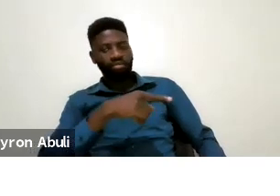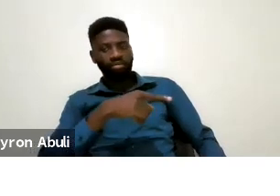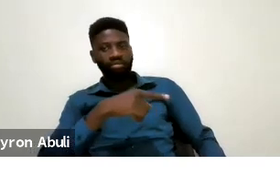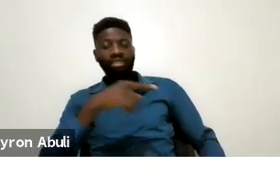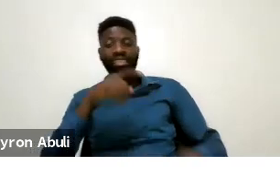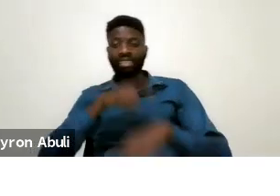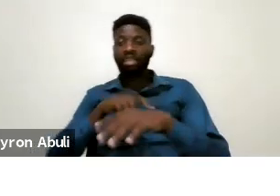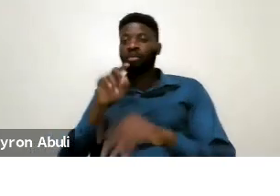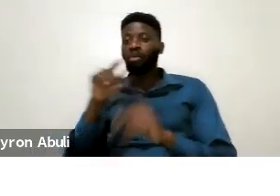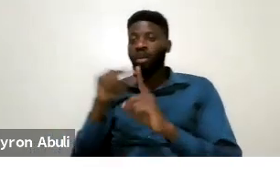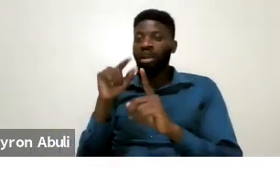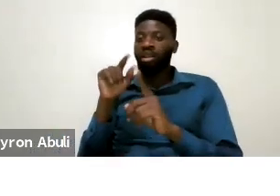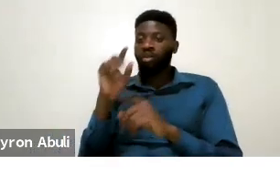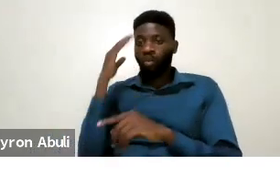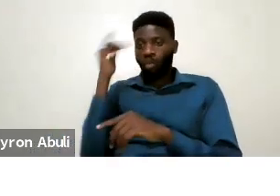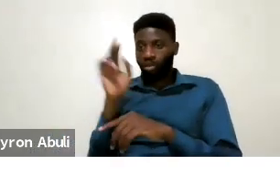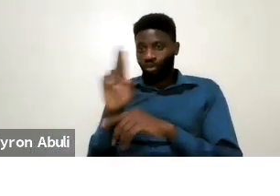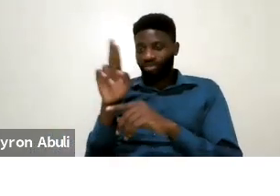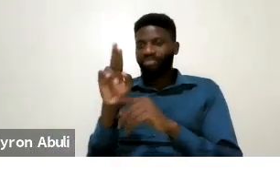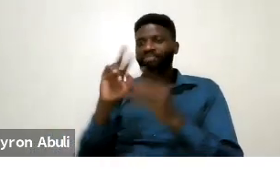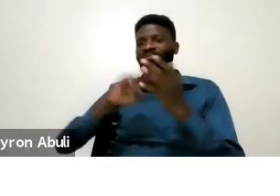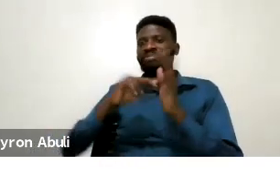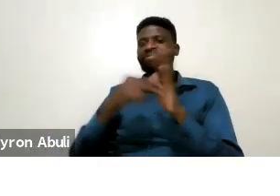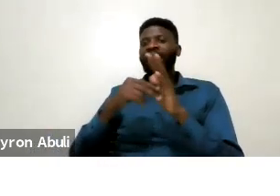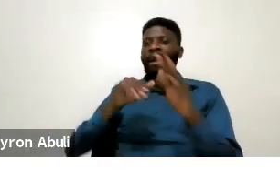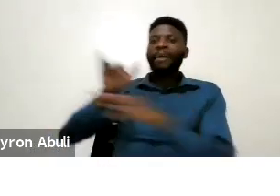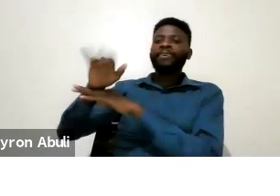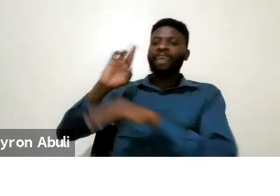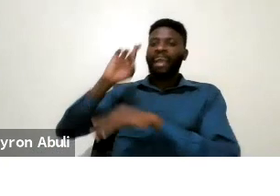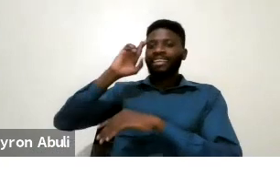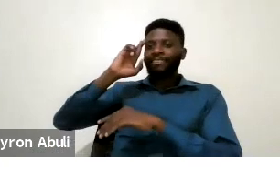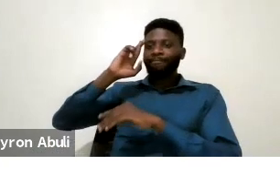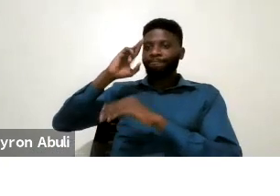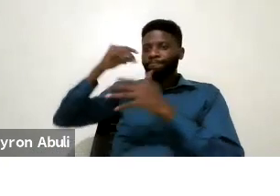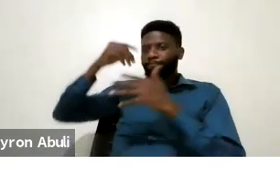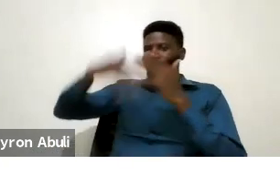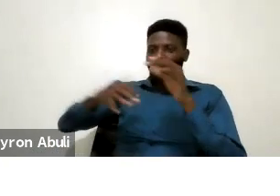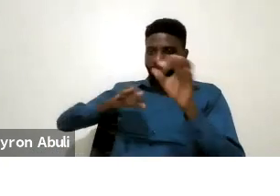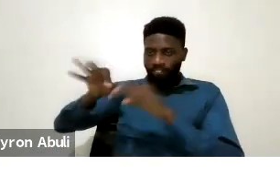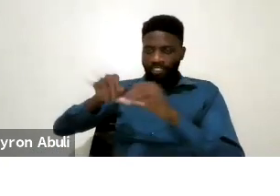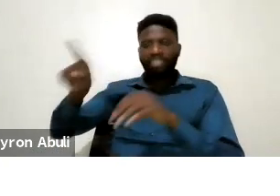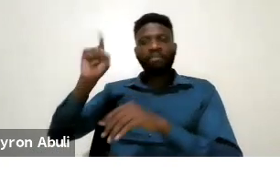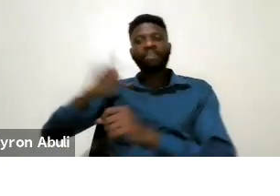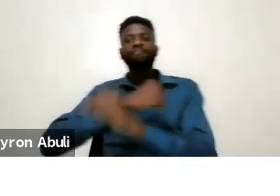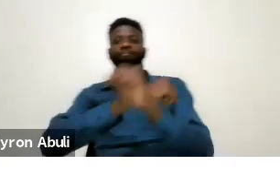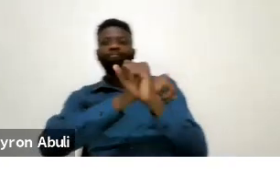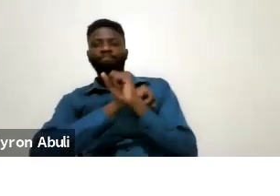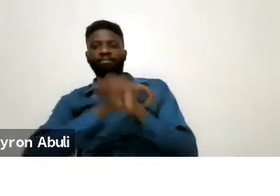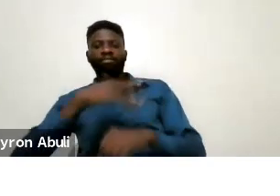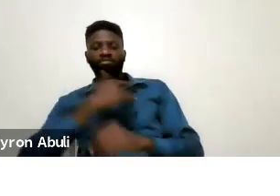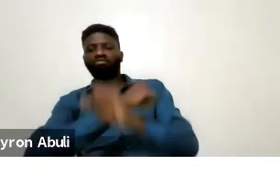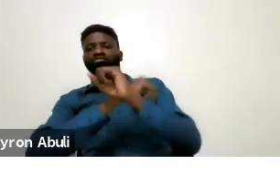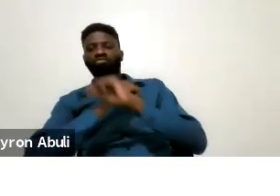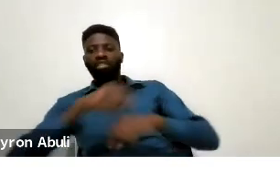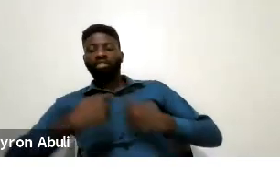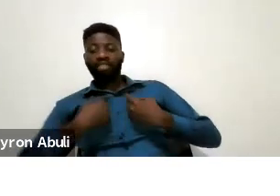why, then you put that person at a defensive mode. So they will always defend, they can even give you lies, they'll feel defensive. But when you use